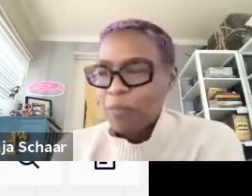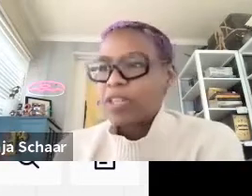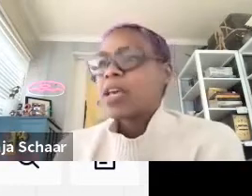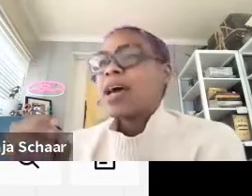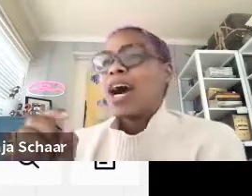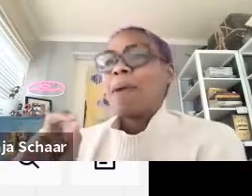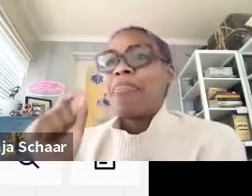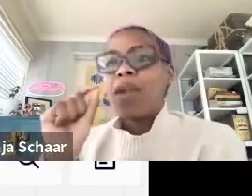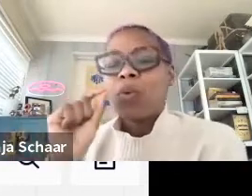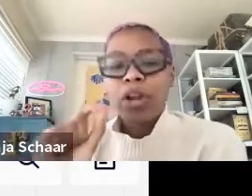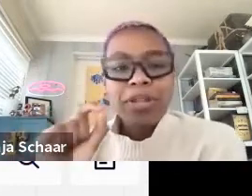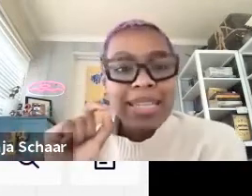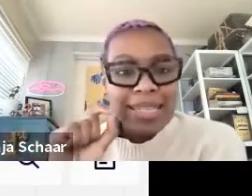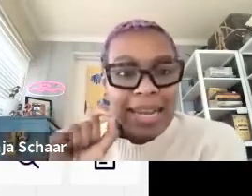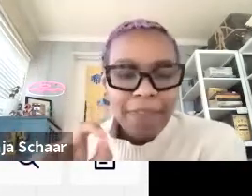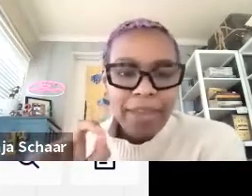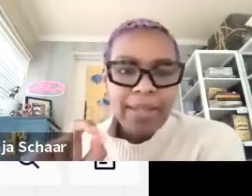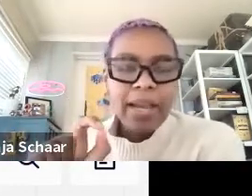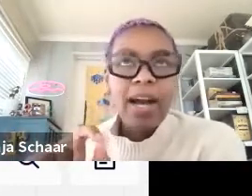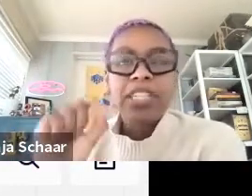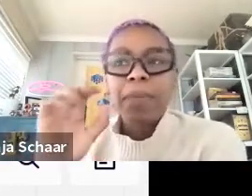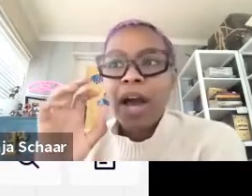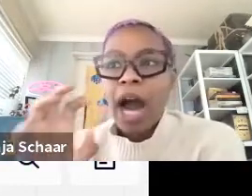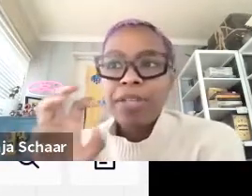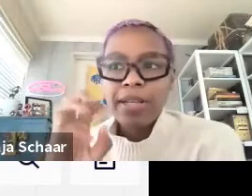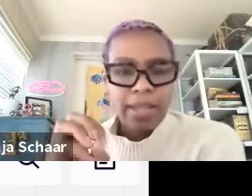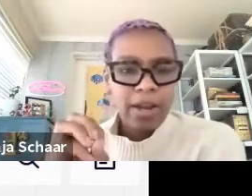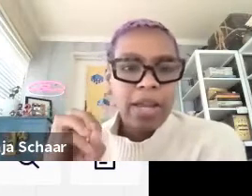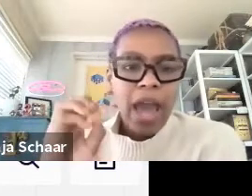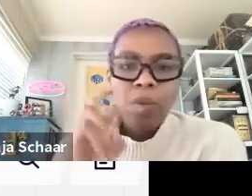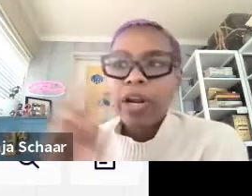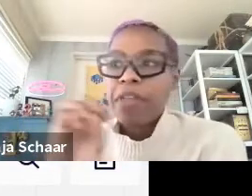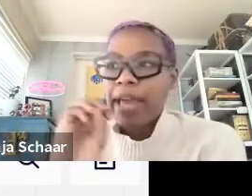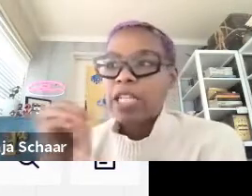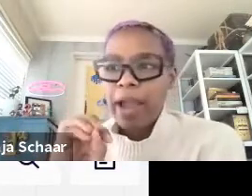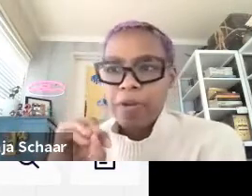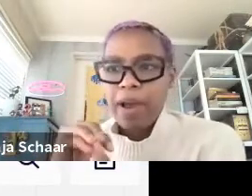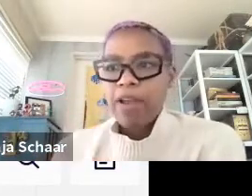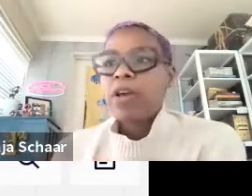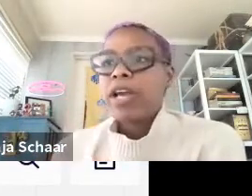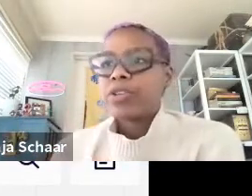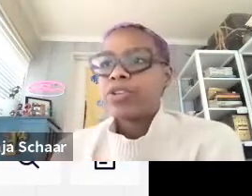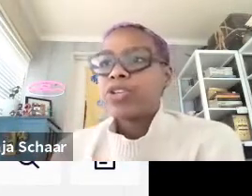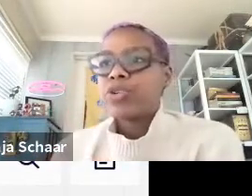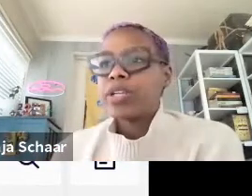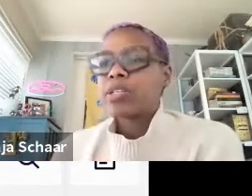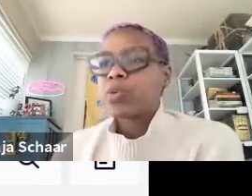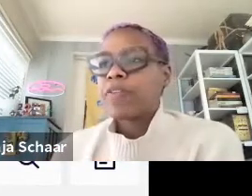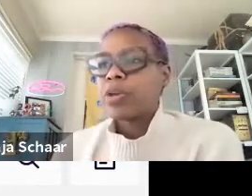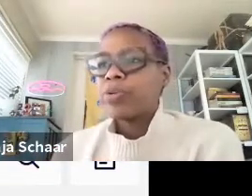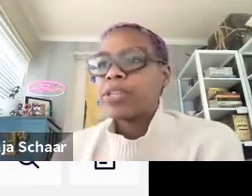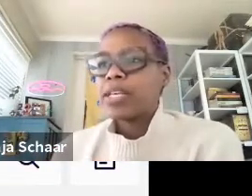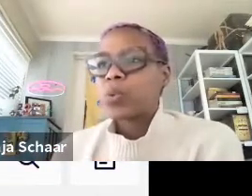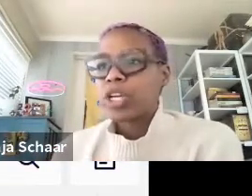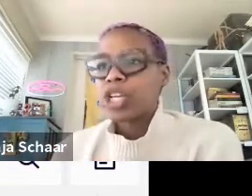like movies. And then what are the significance of some of the objects there and what are they inspired by? And so the students sort